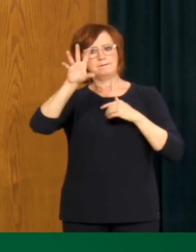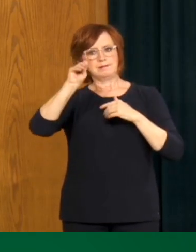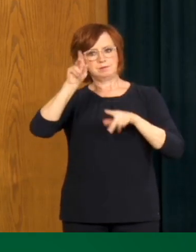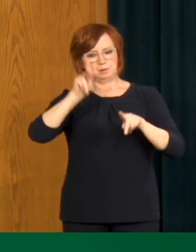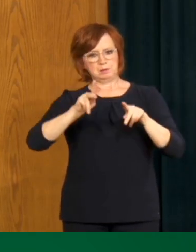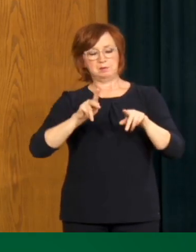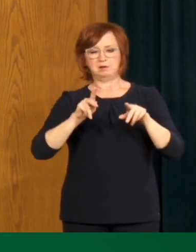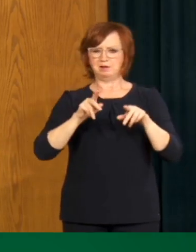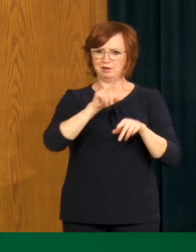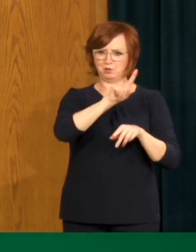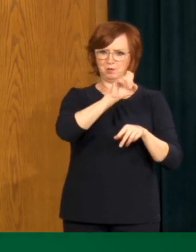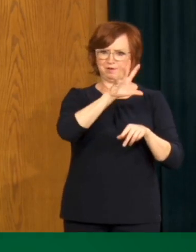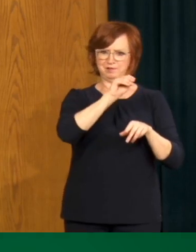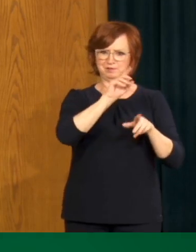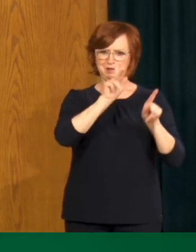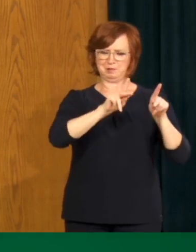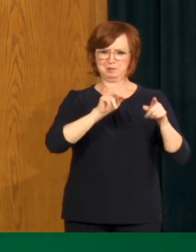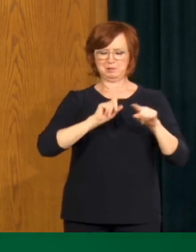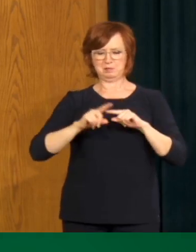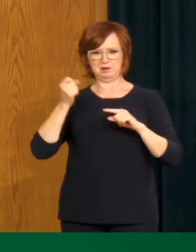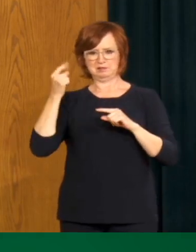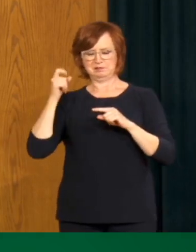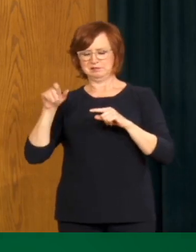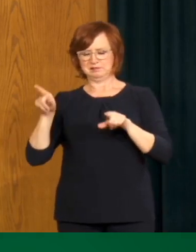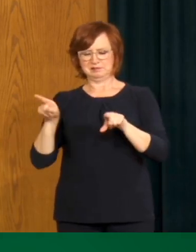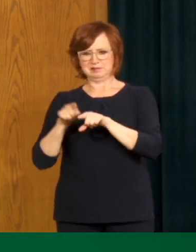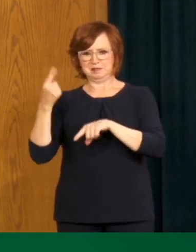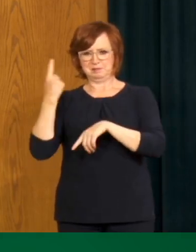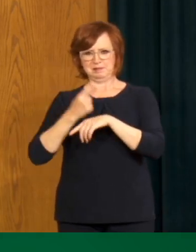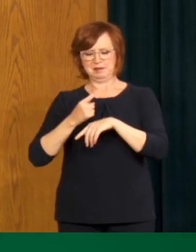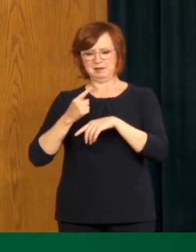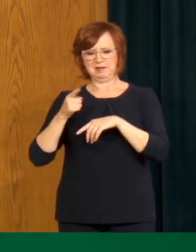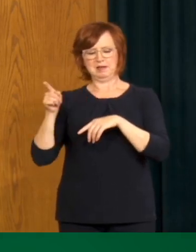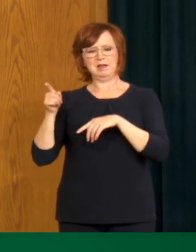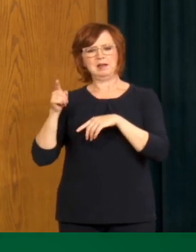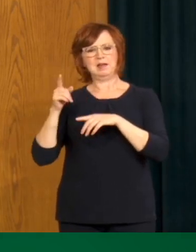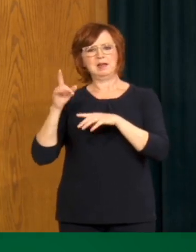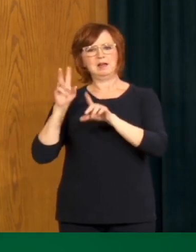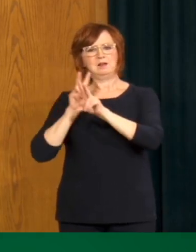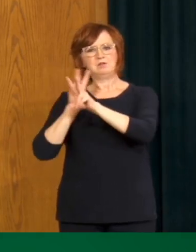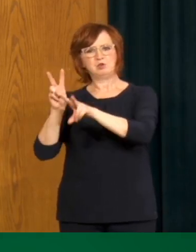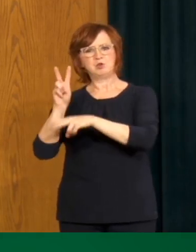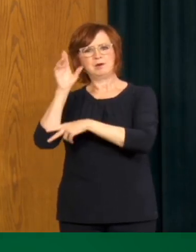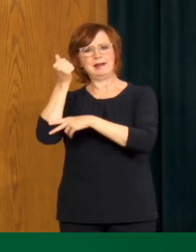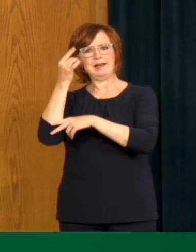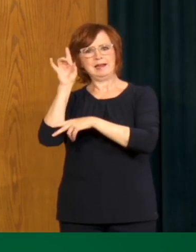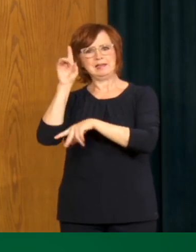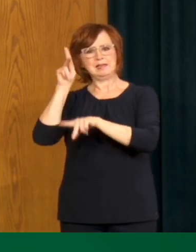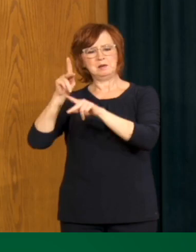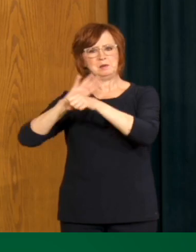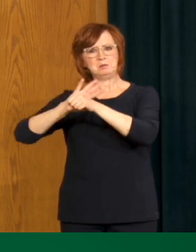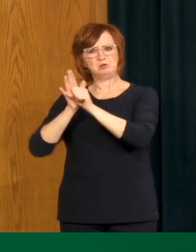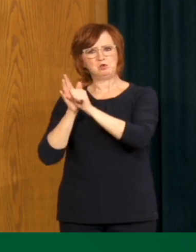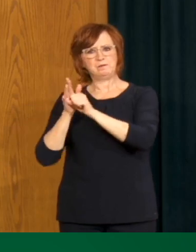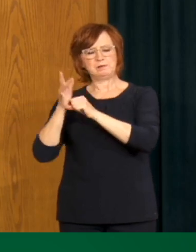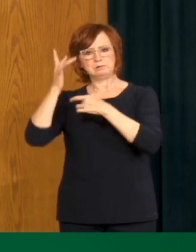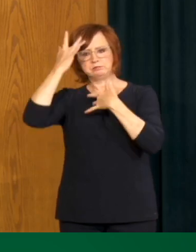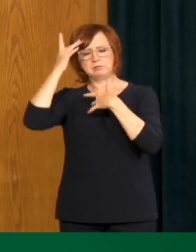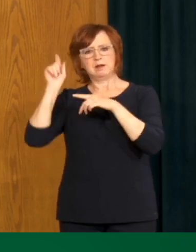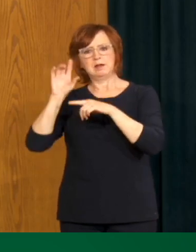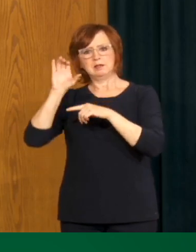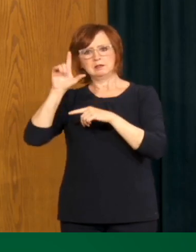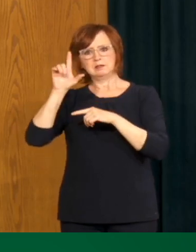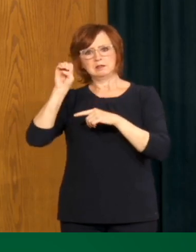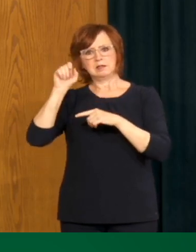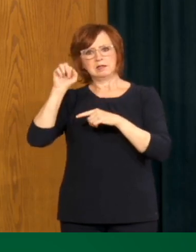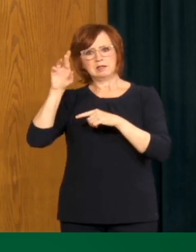that health officials flagged the wake and funeral in Clearwater, which has now been linked to more than a dozen new cases. I know